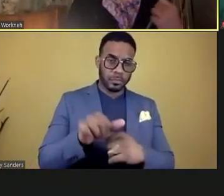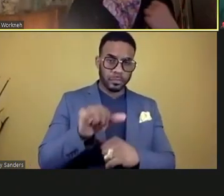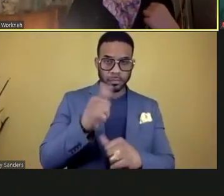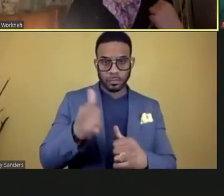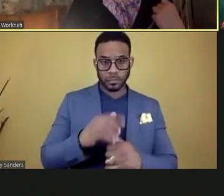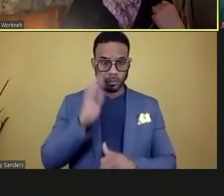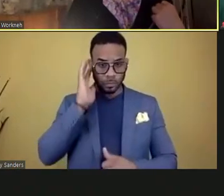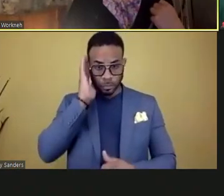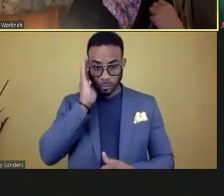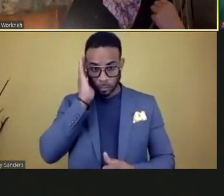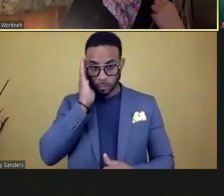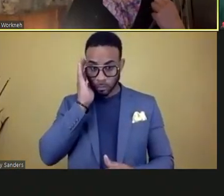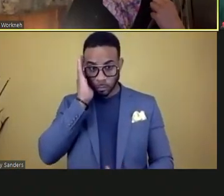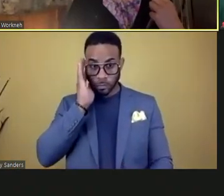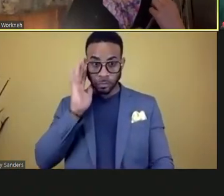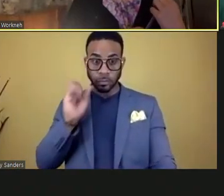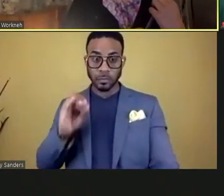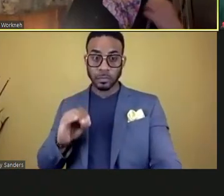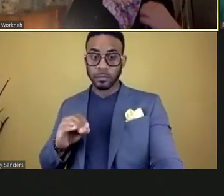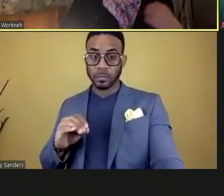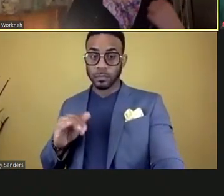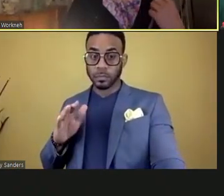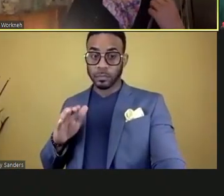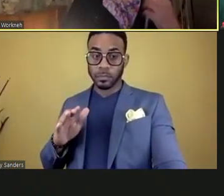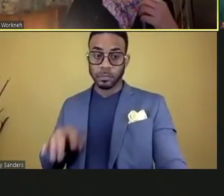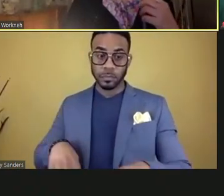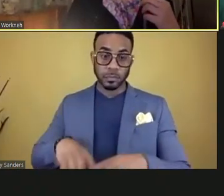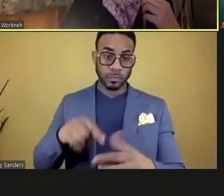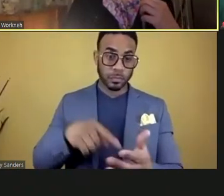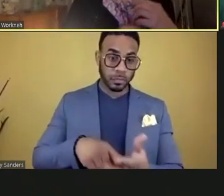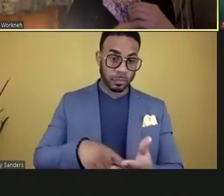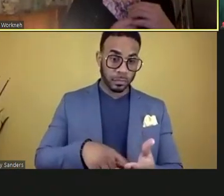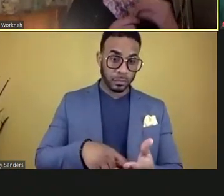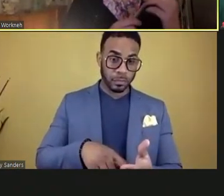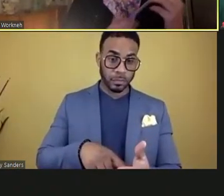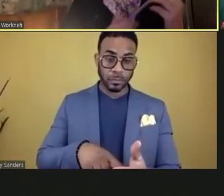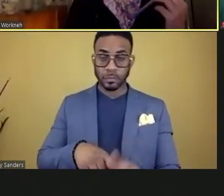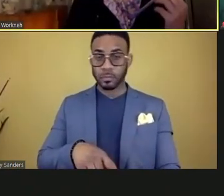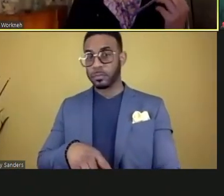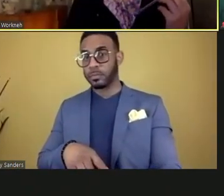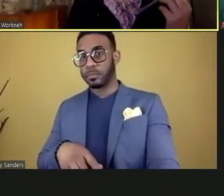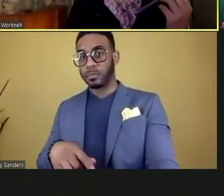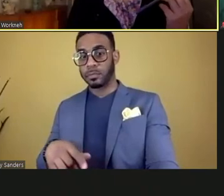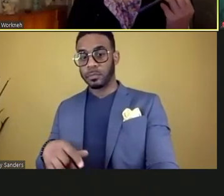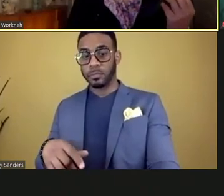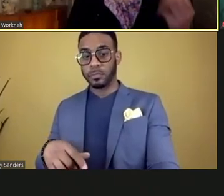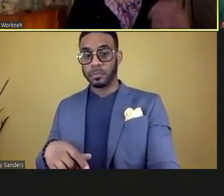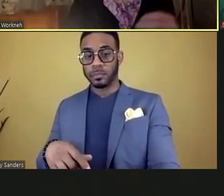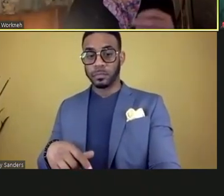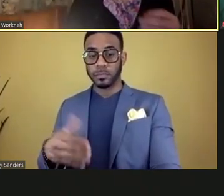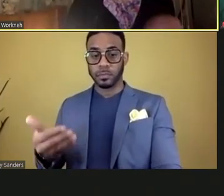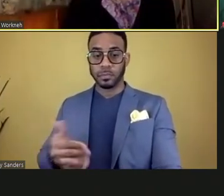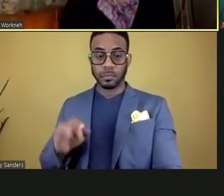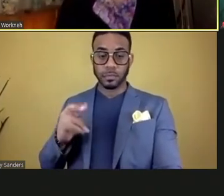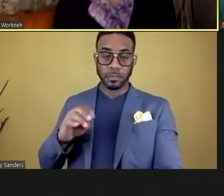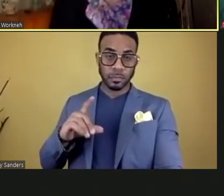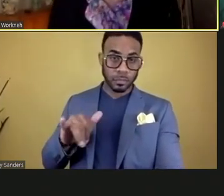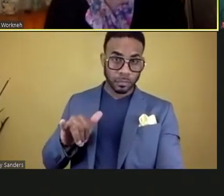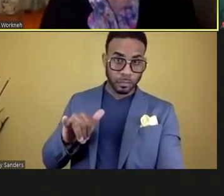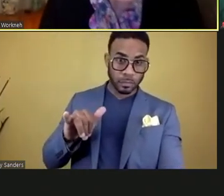others. So I will stop there and invite Ashley Farrow